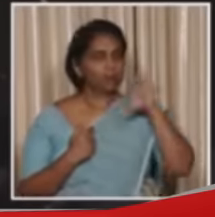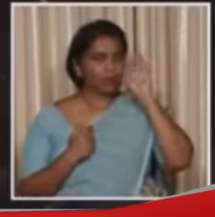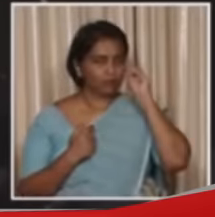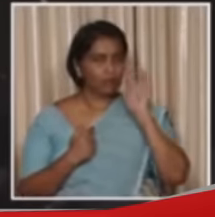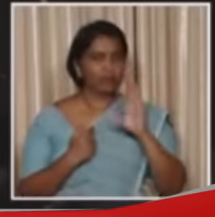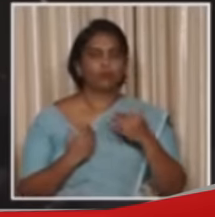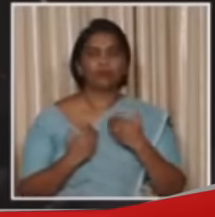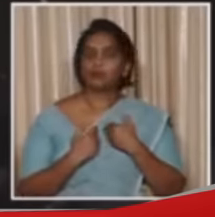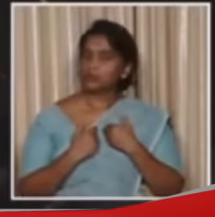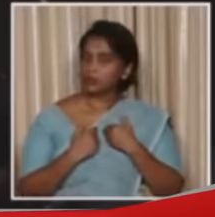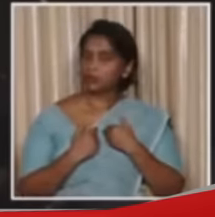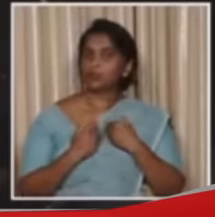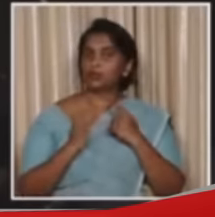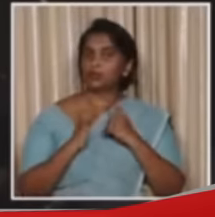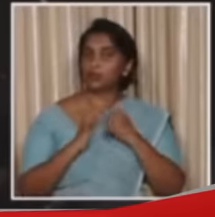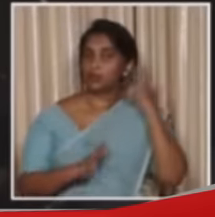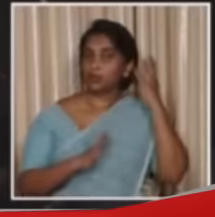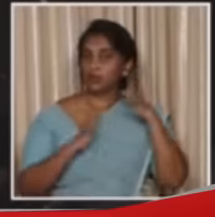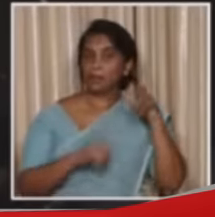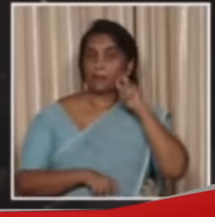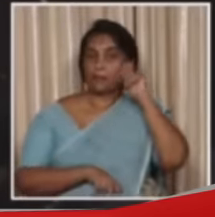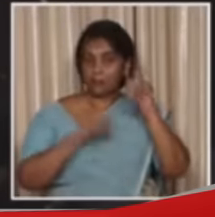watching.